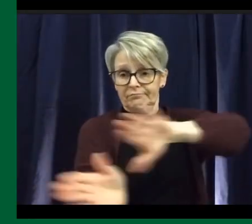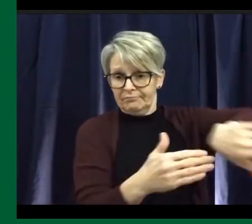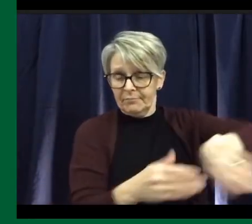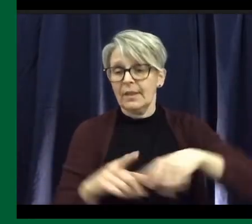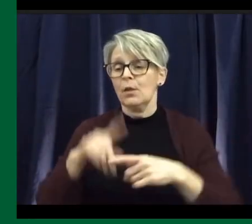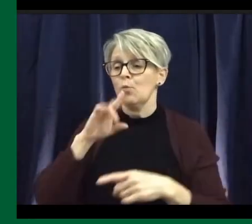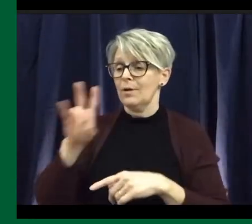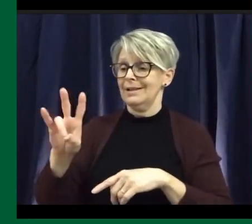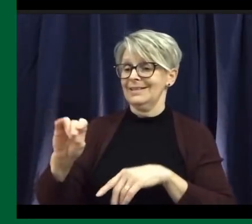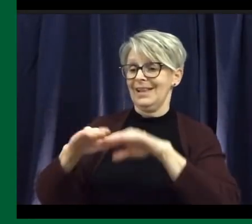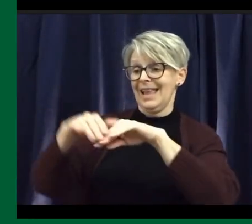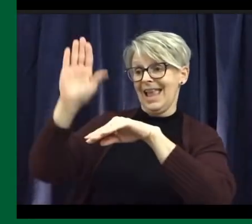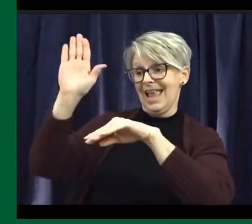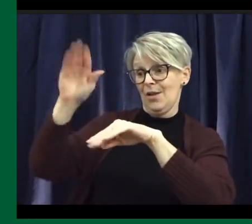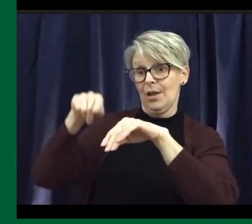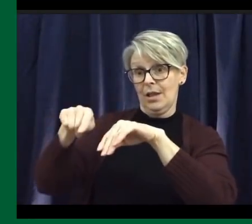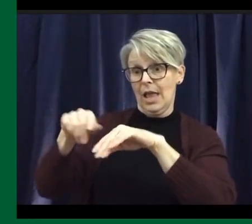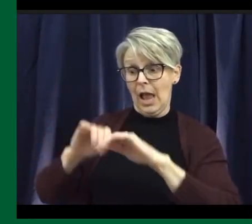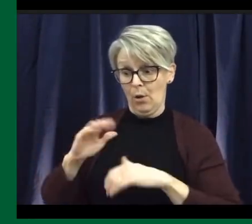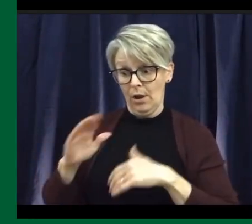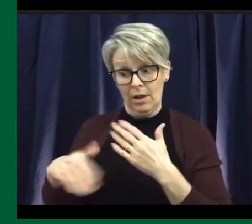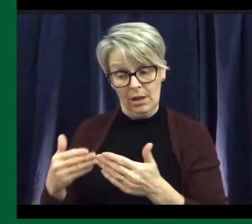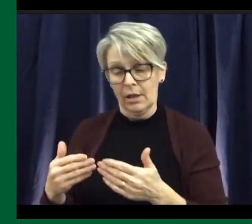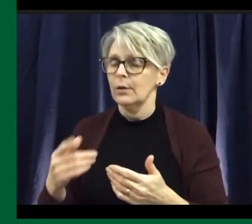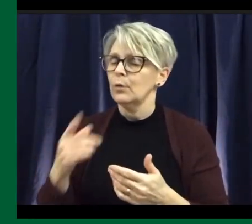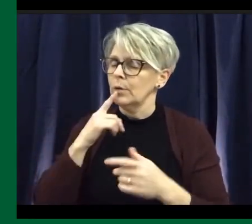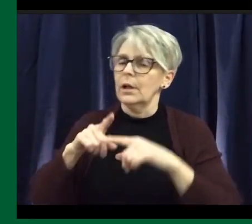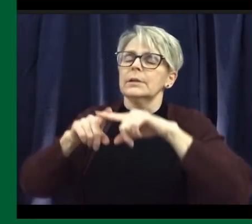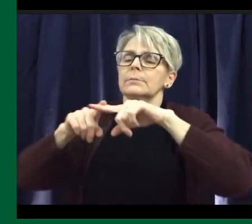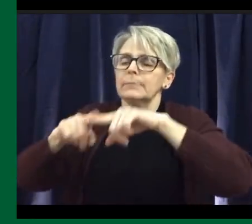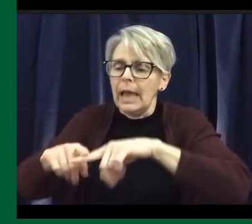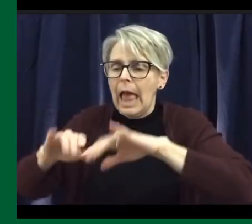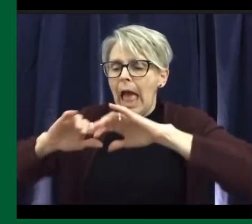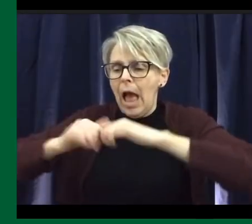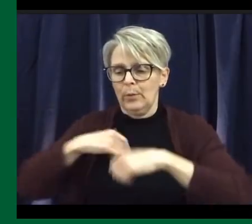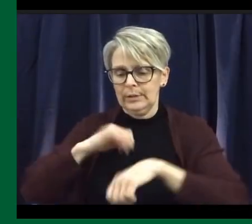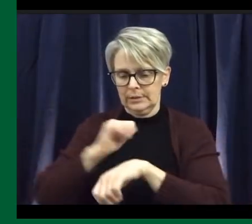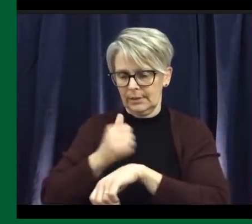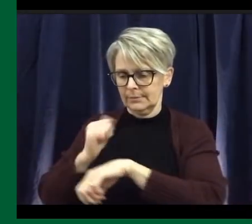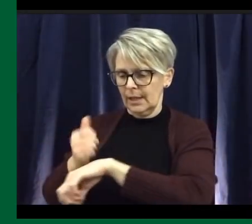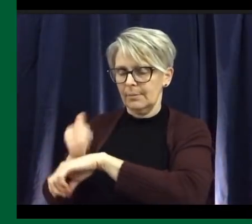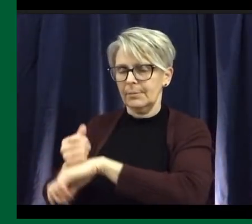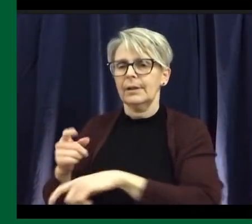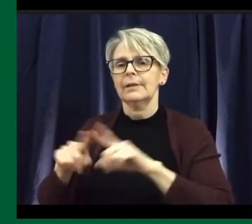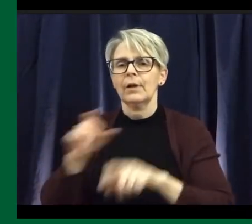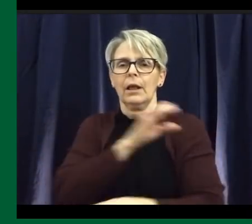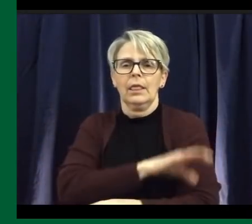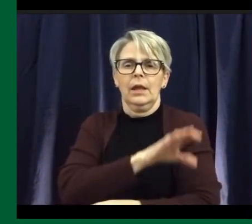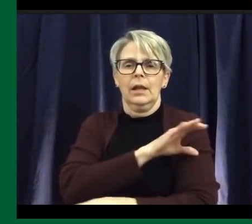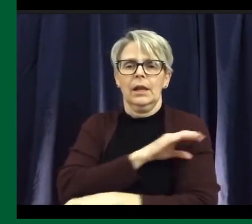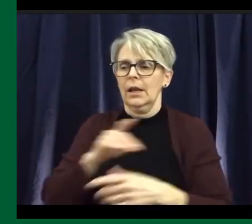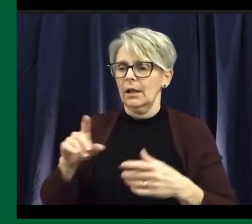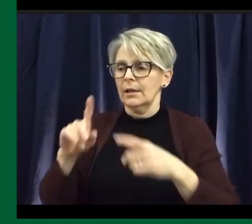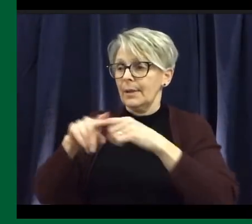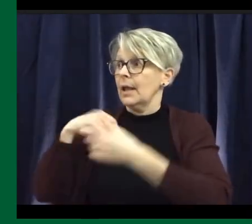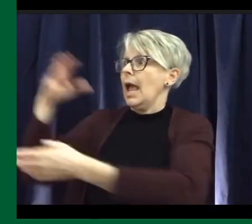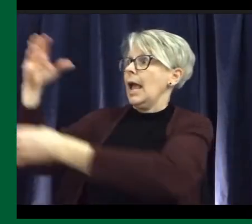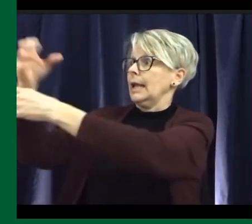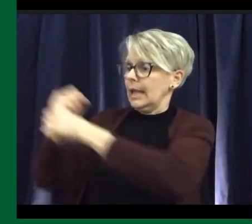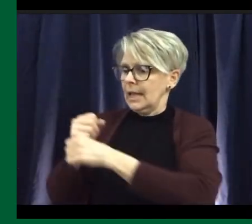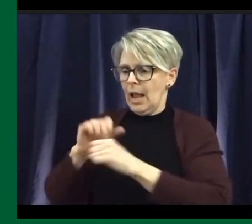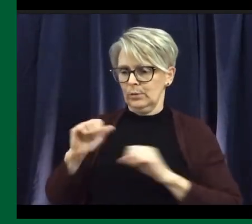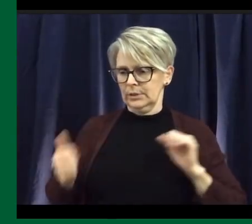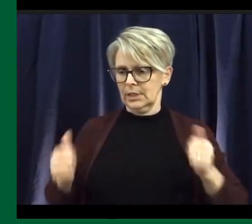be 100% dependent with respect to how we offer clinics across the province based on available vaccine supply. But as we talked about,